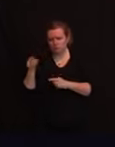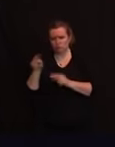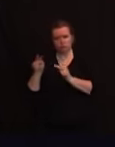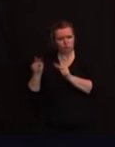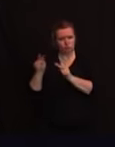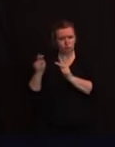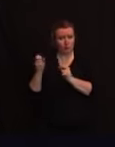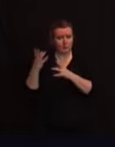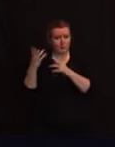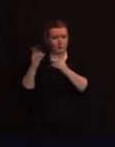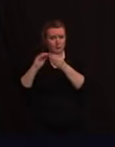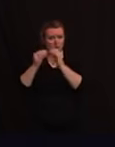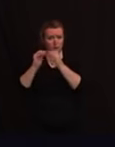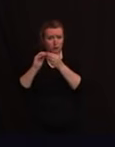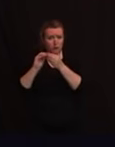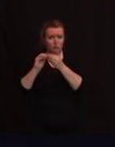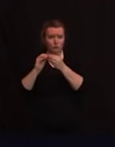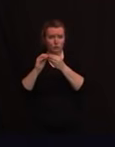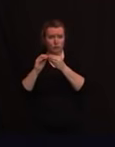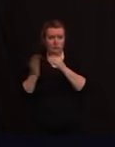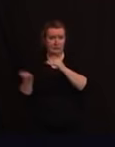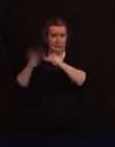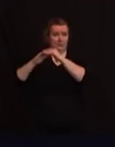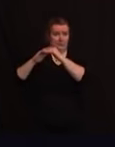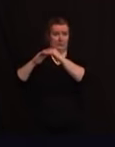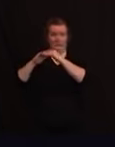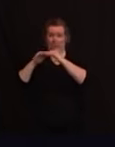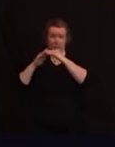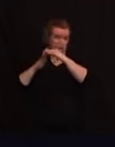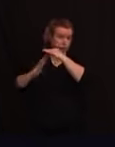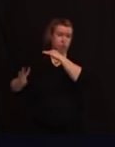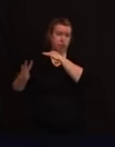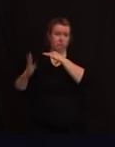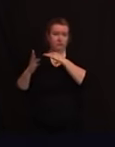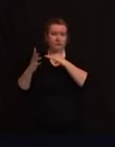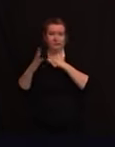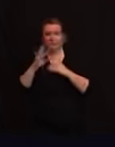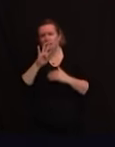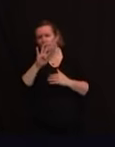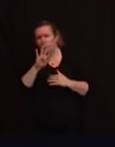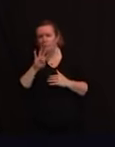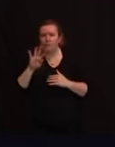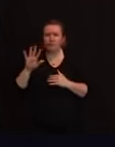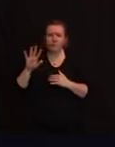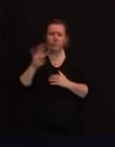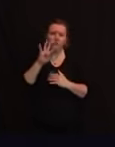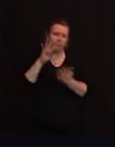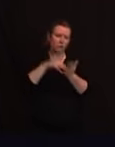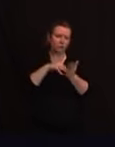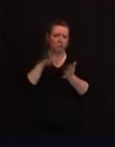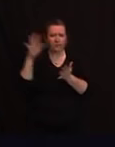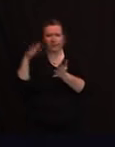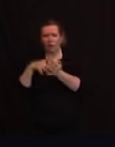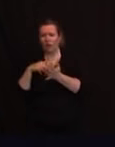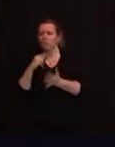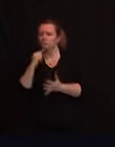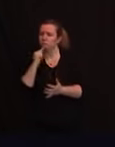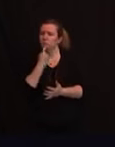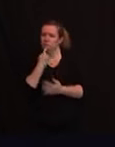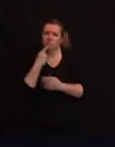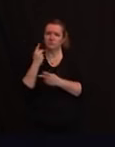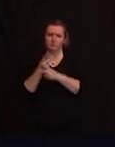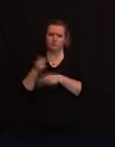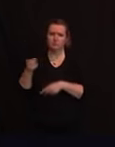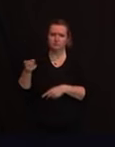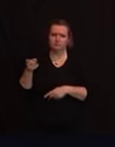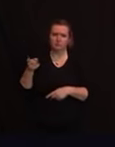a surge, we may need 4,000 to 5,000 critical care beds and ventilators. So we are constantly monitoring